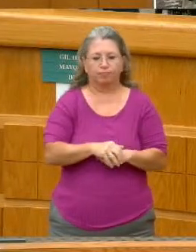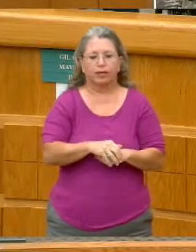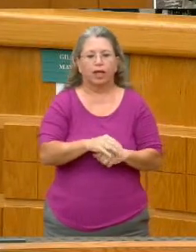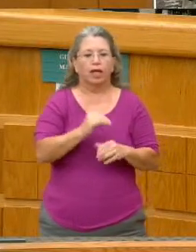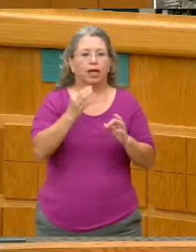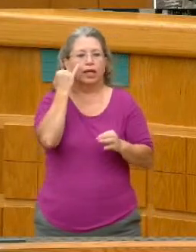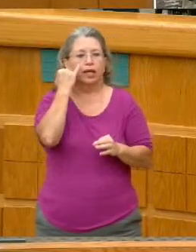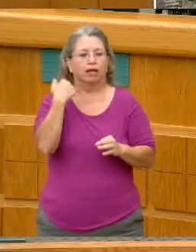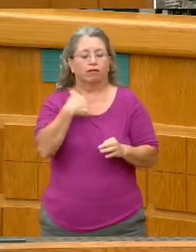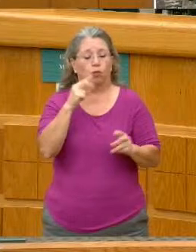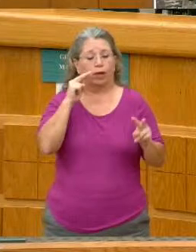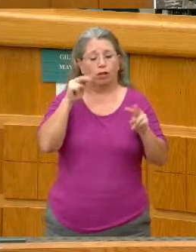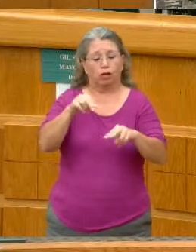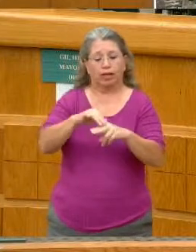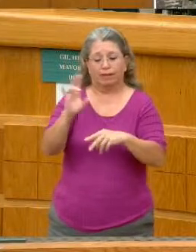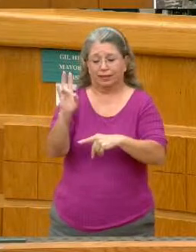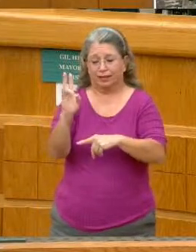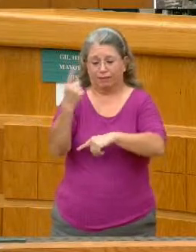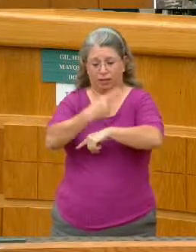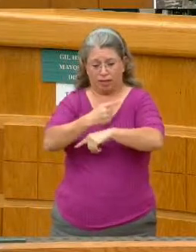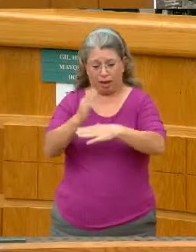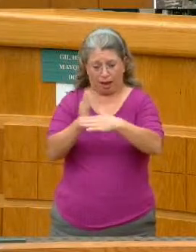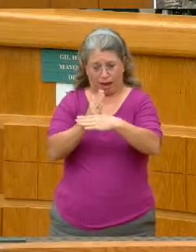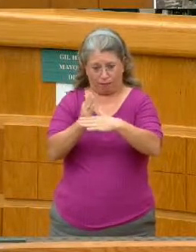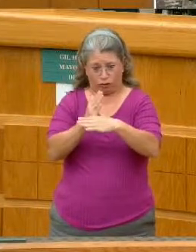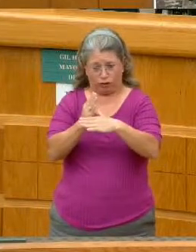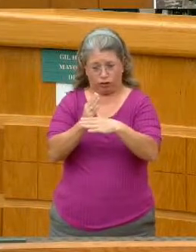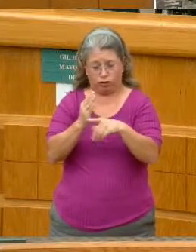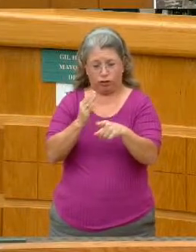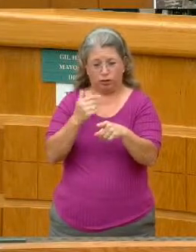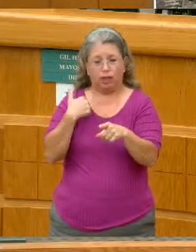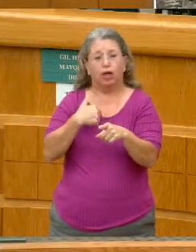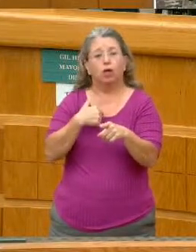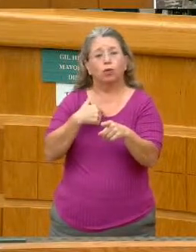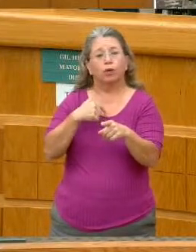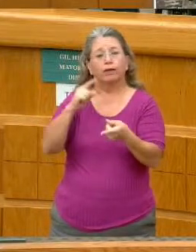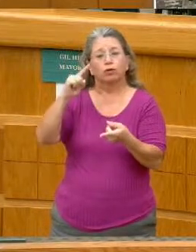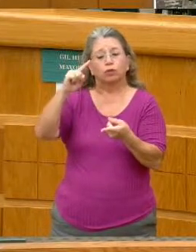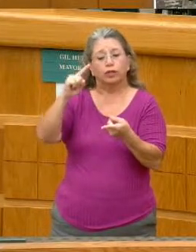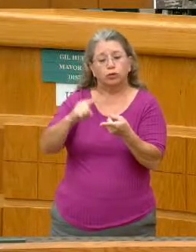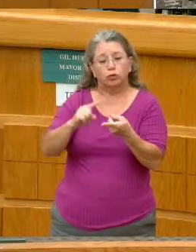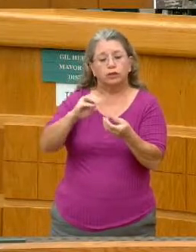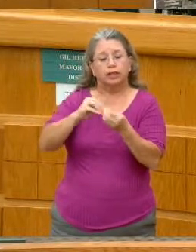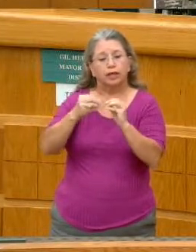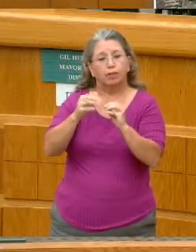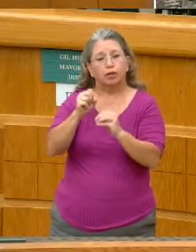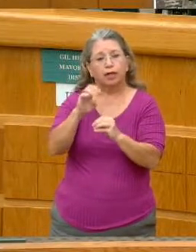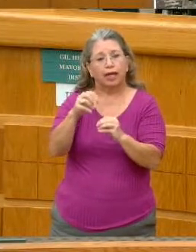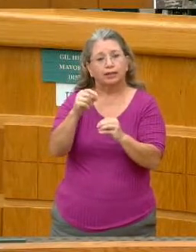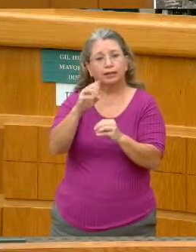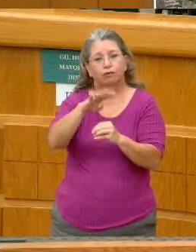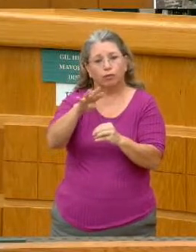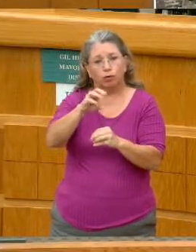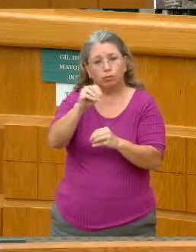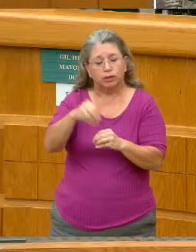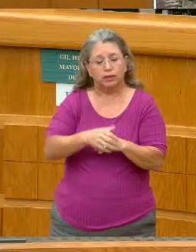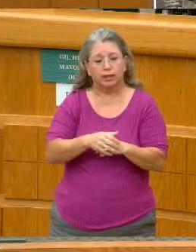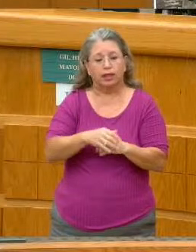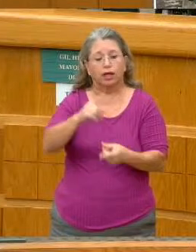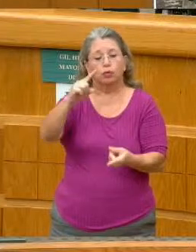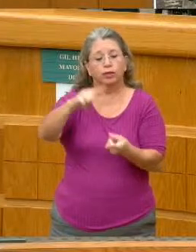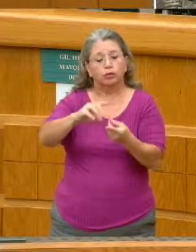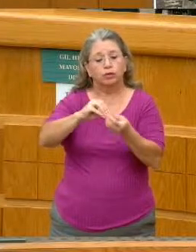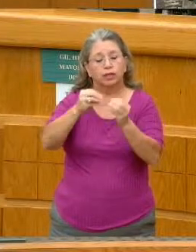at the 7-day, we've been able to reduce cases by 44%, ICUs by